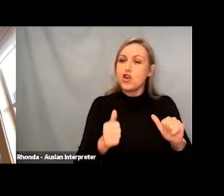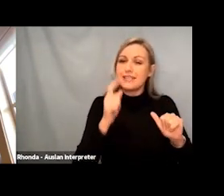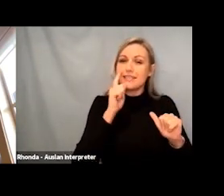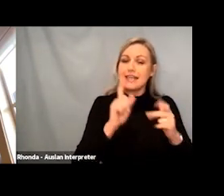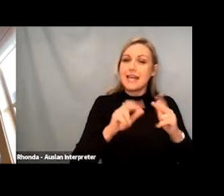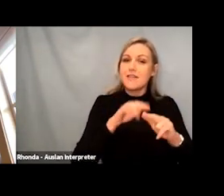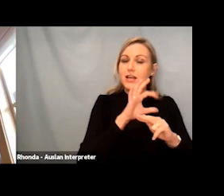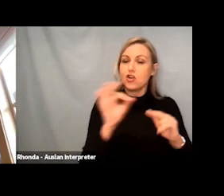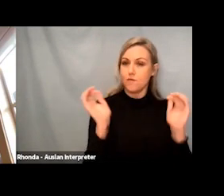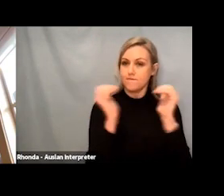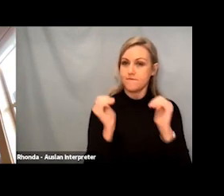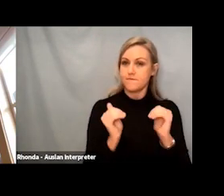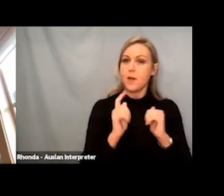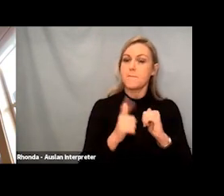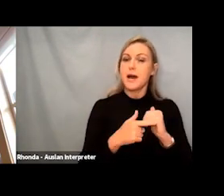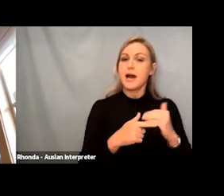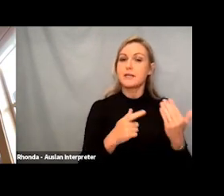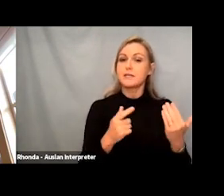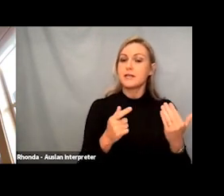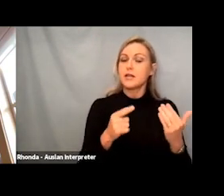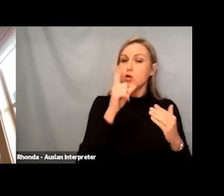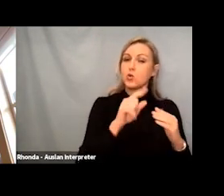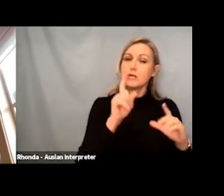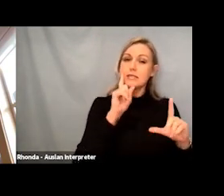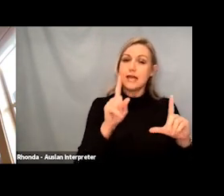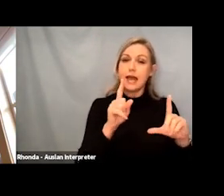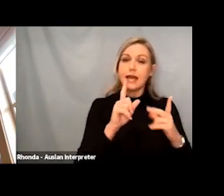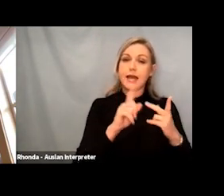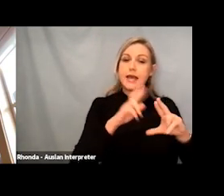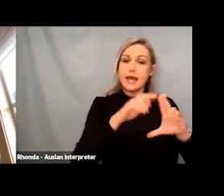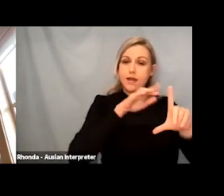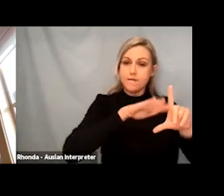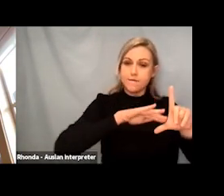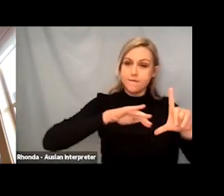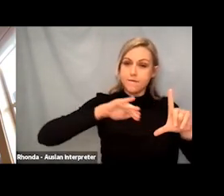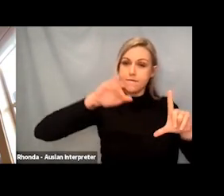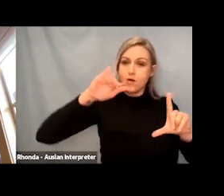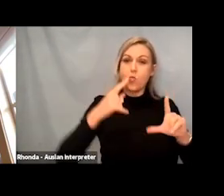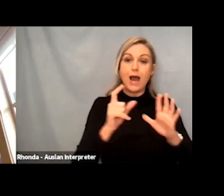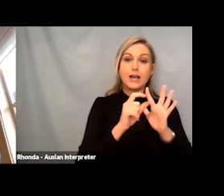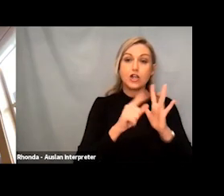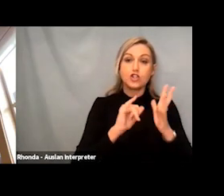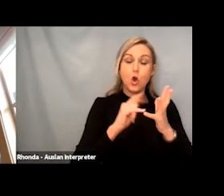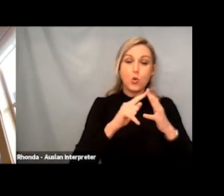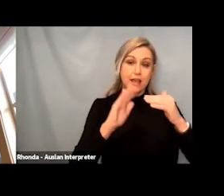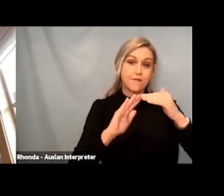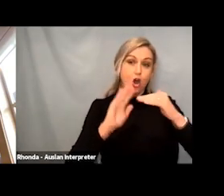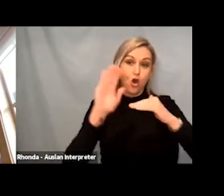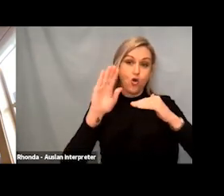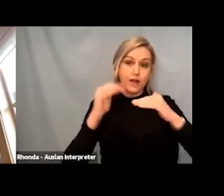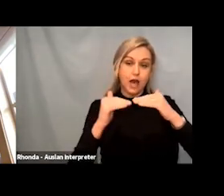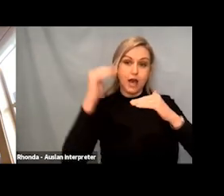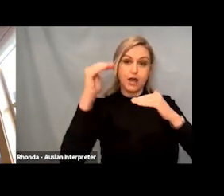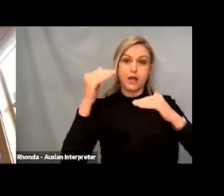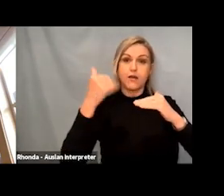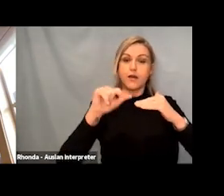intuit there might be. What do I mean by that? That you go above a certain dosage and the intensity of the experience